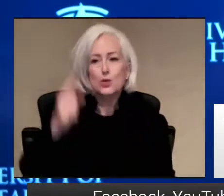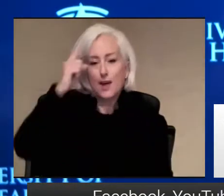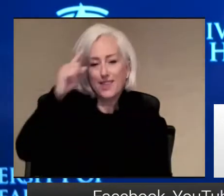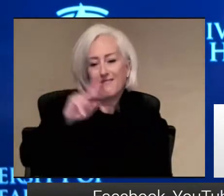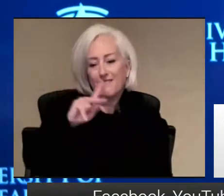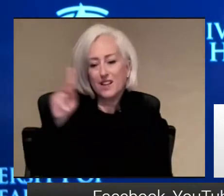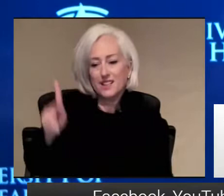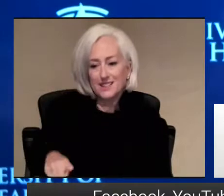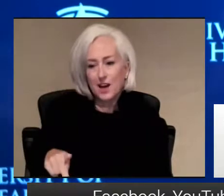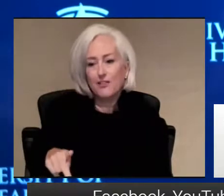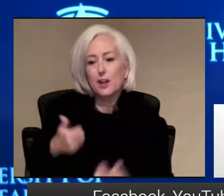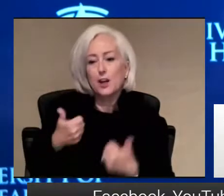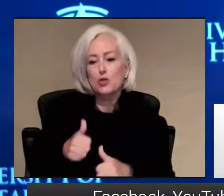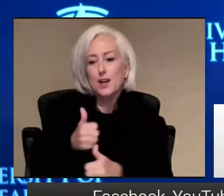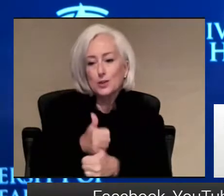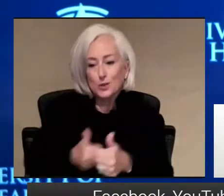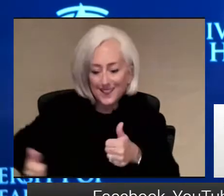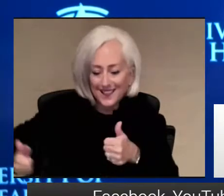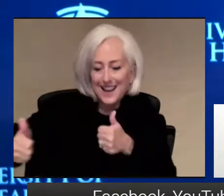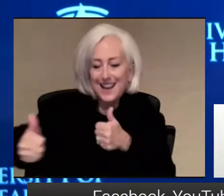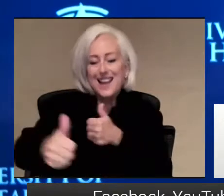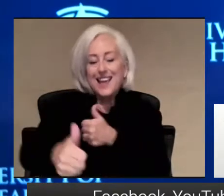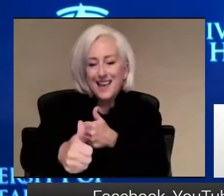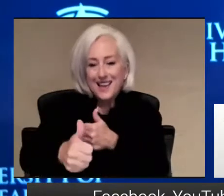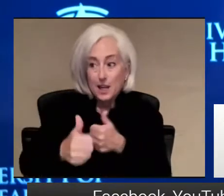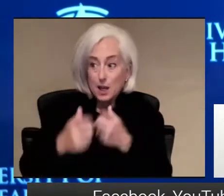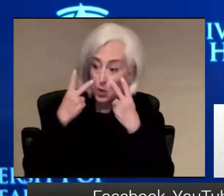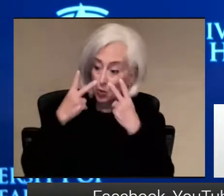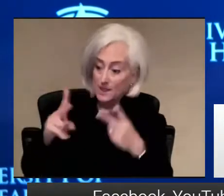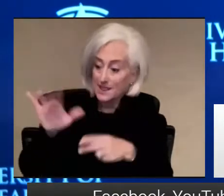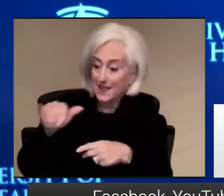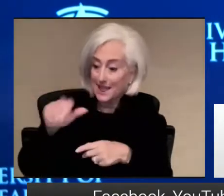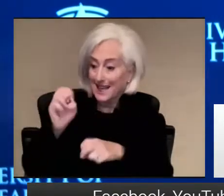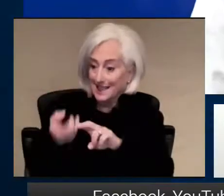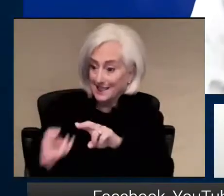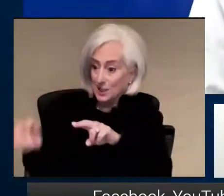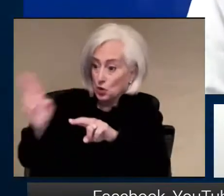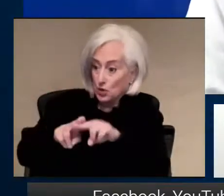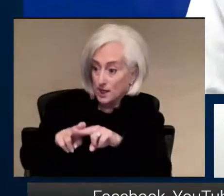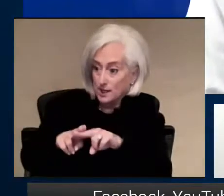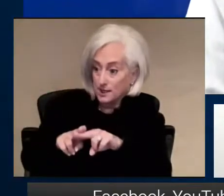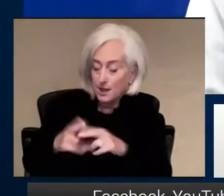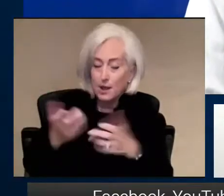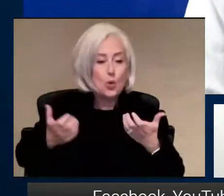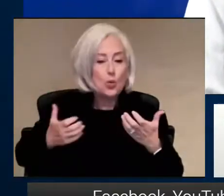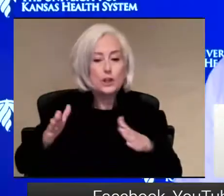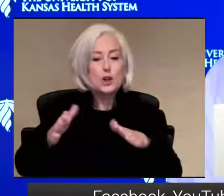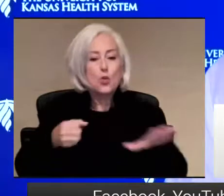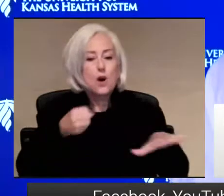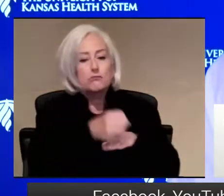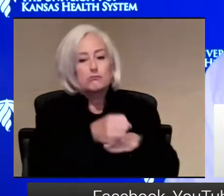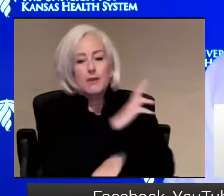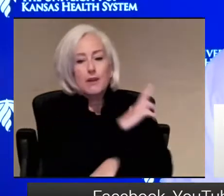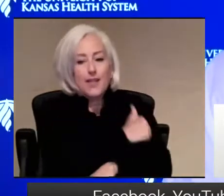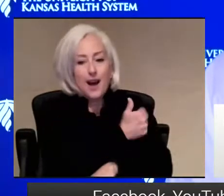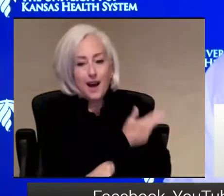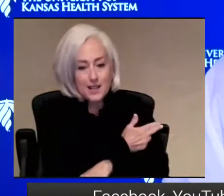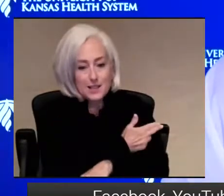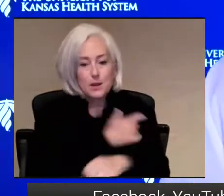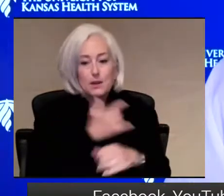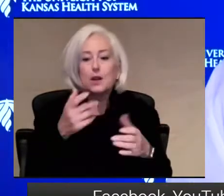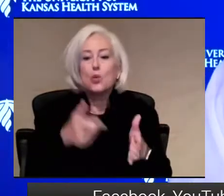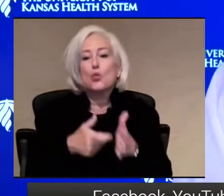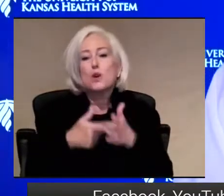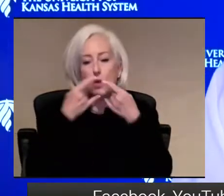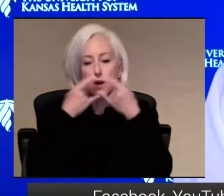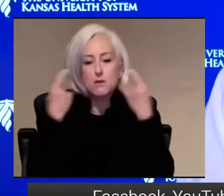this big rise. Man, before we know it, we don't want to overwhelm our hospitals again. Yeah, I mean, so many points here. That's important. I think if you look at Philadelphia, we